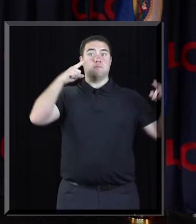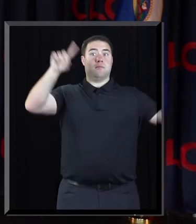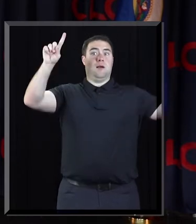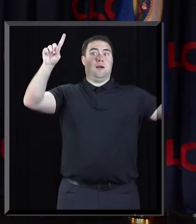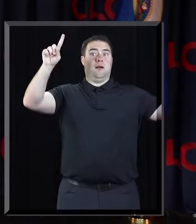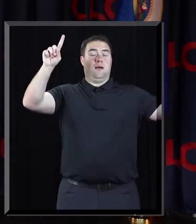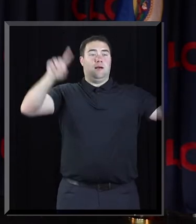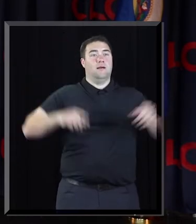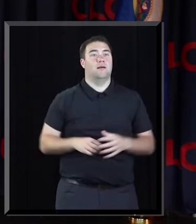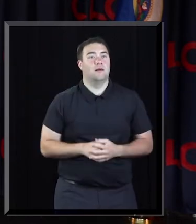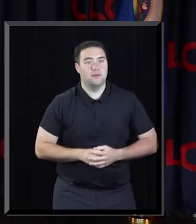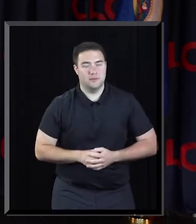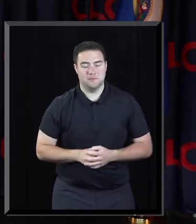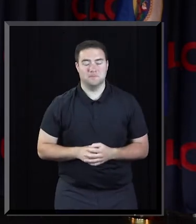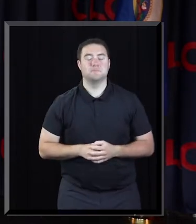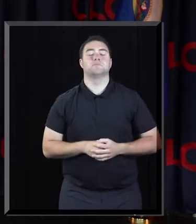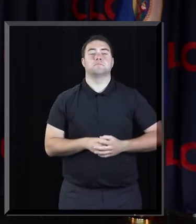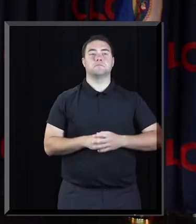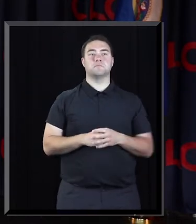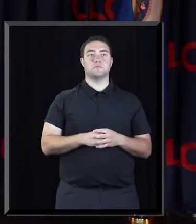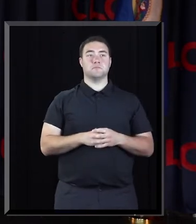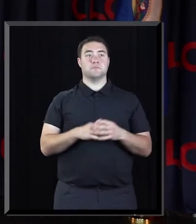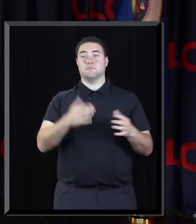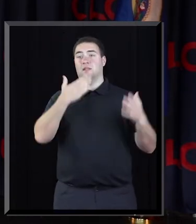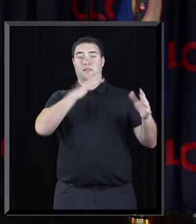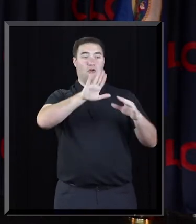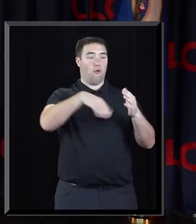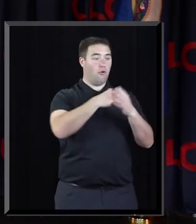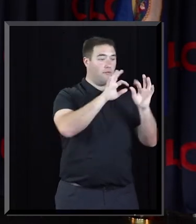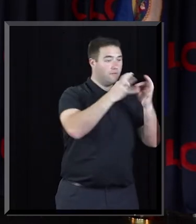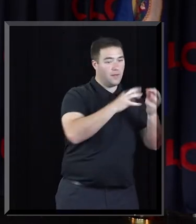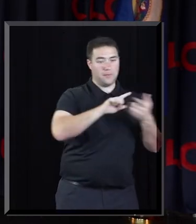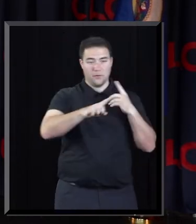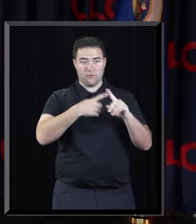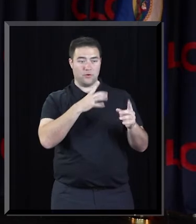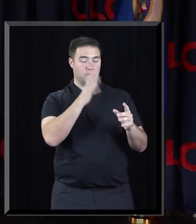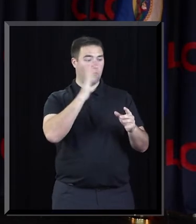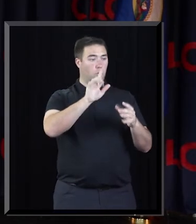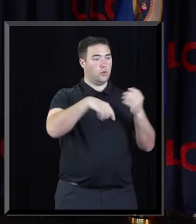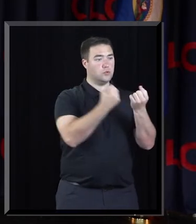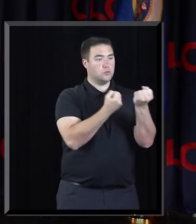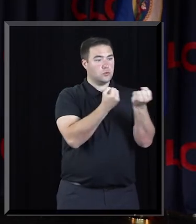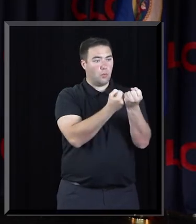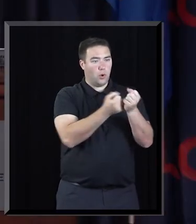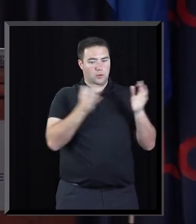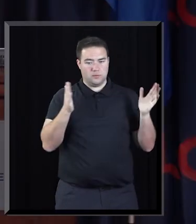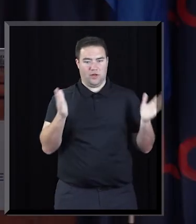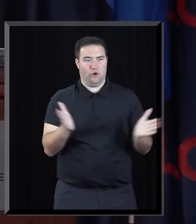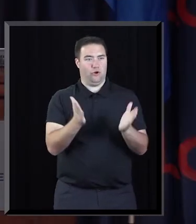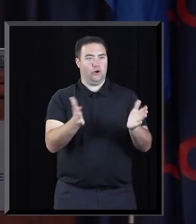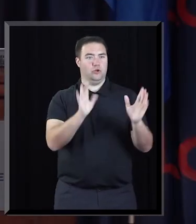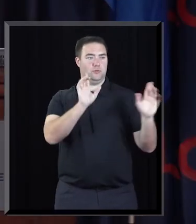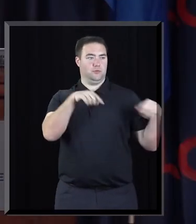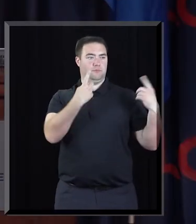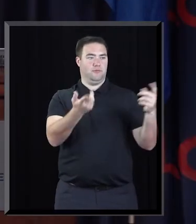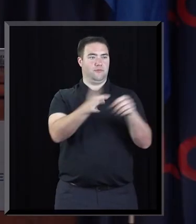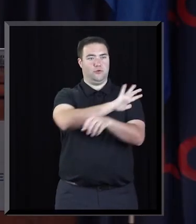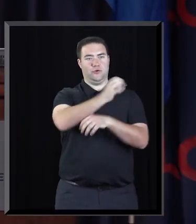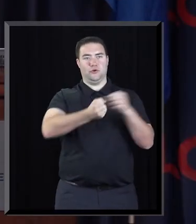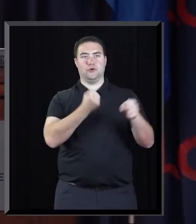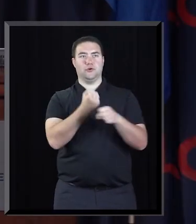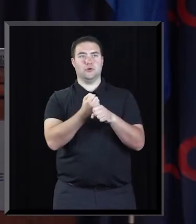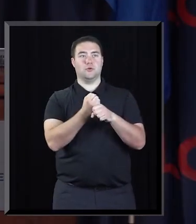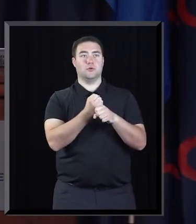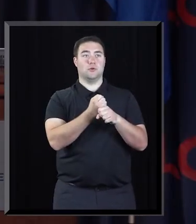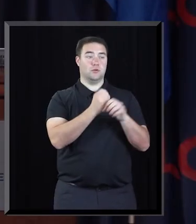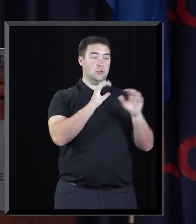Program. I would like to take a moment and thank all of our families and friends for their support and encouragement throughout the school year. I think a lot of us would agree that without